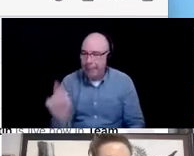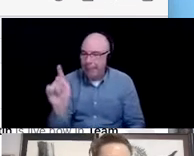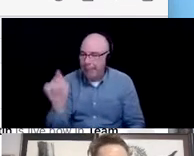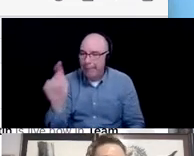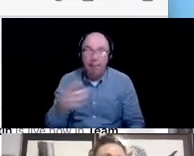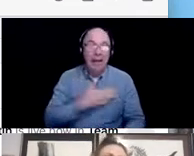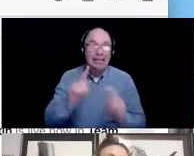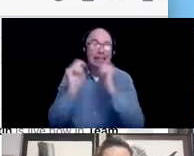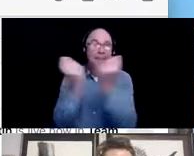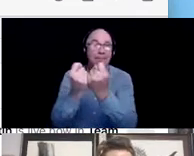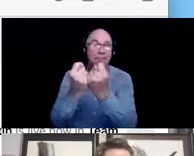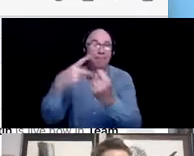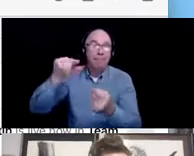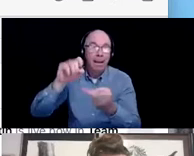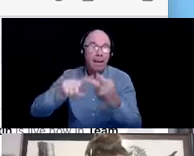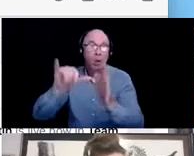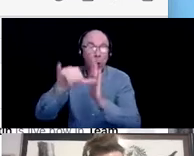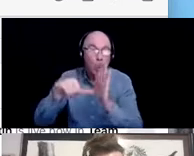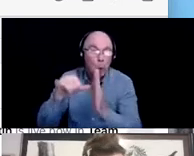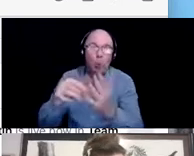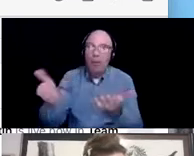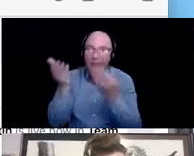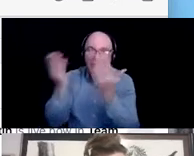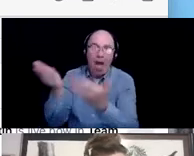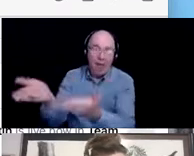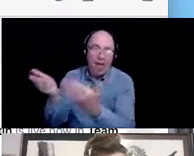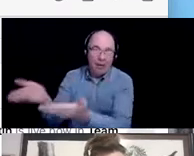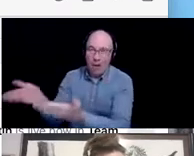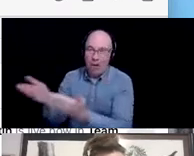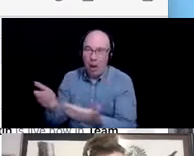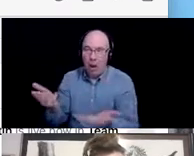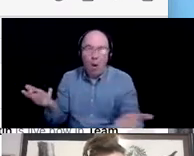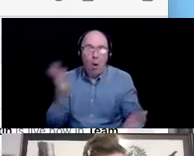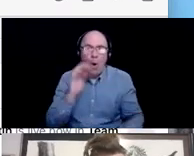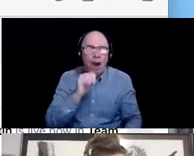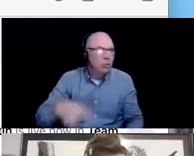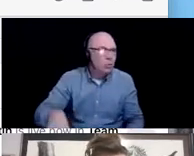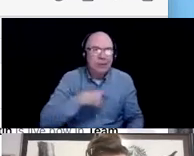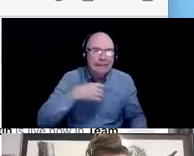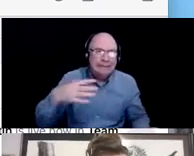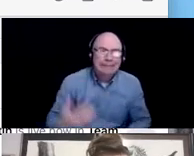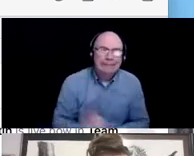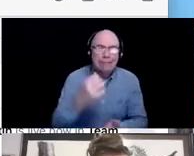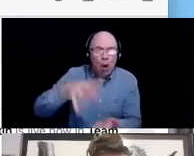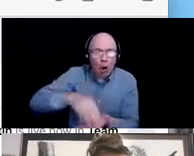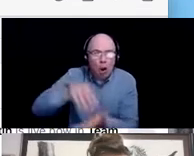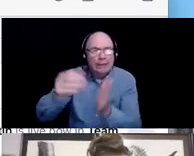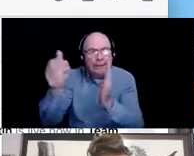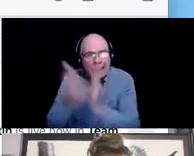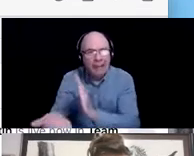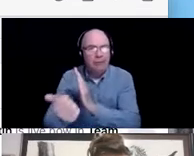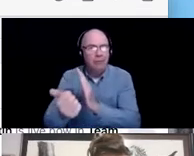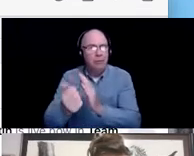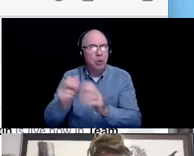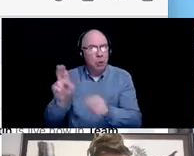page, in units, on YouTube. It's all there. Yep. So what prevents us from acquiring the skills and